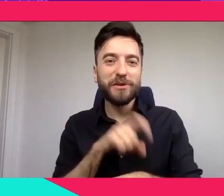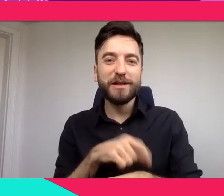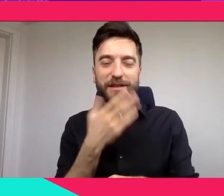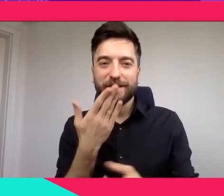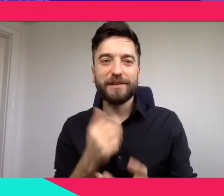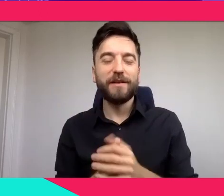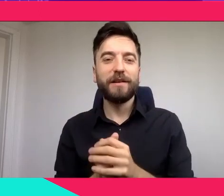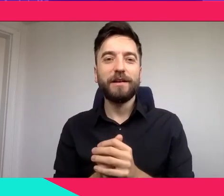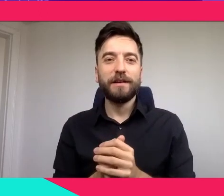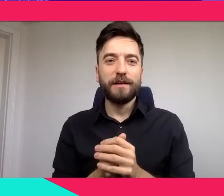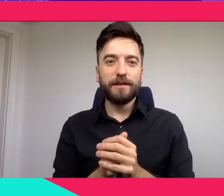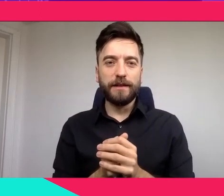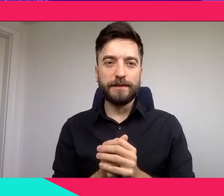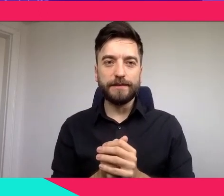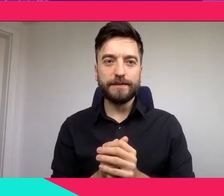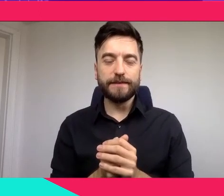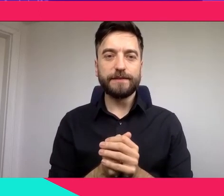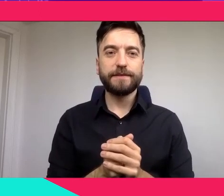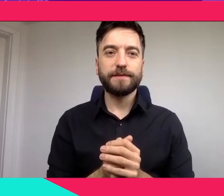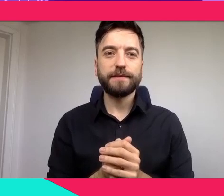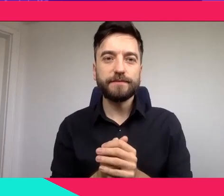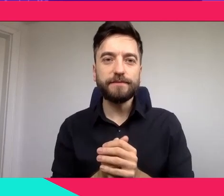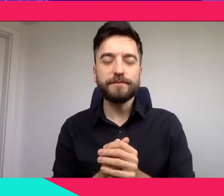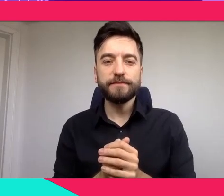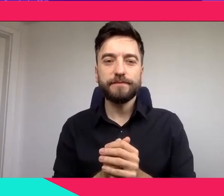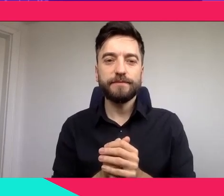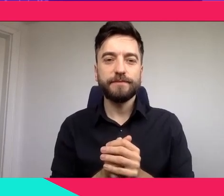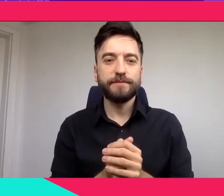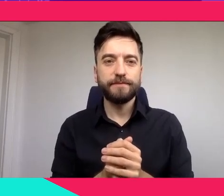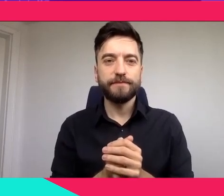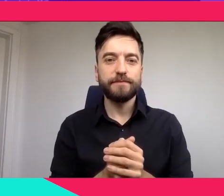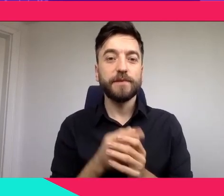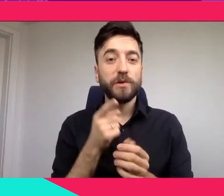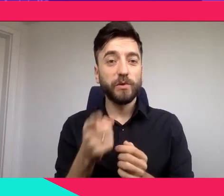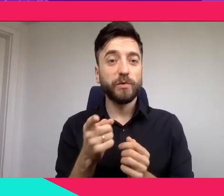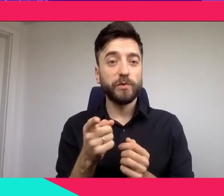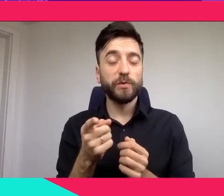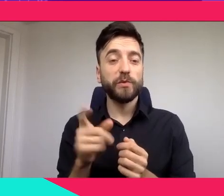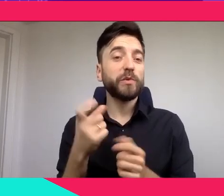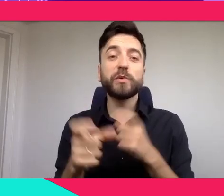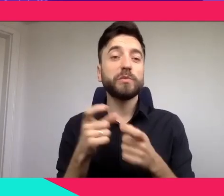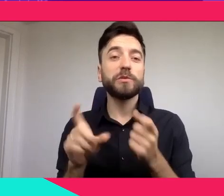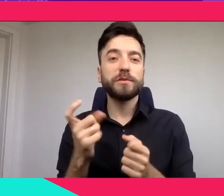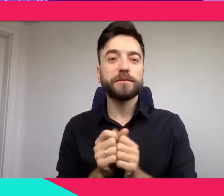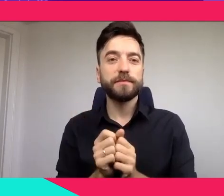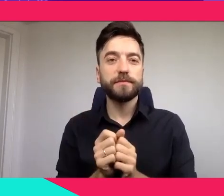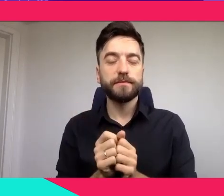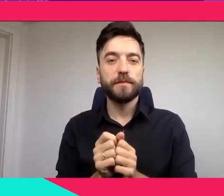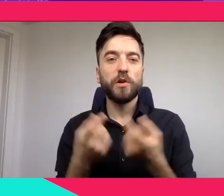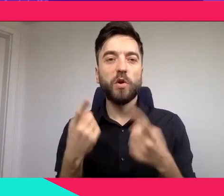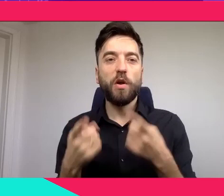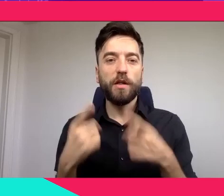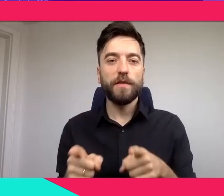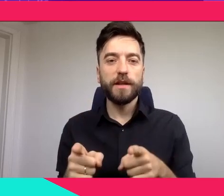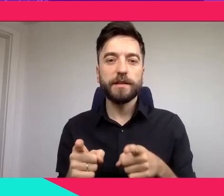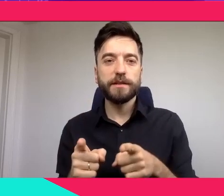what the art pilots did there was to organize what they called a taboo workshop. And this